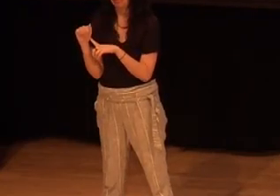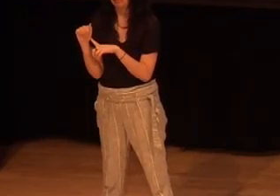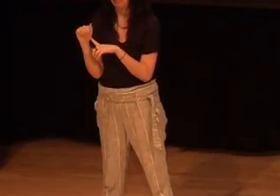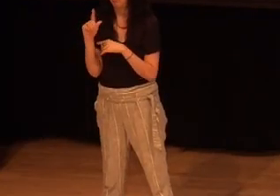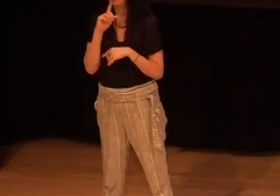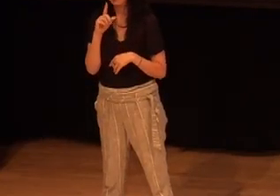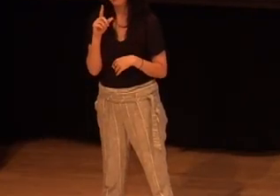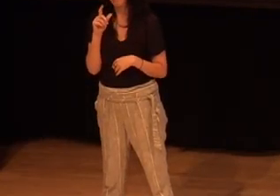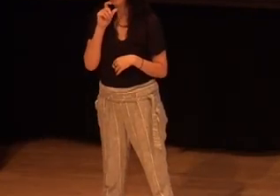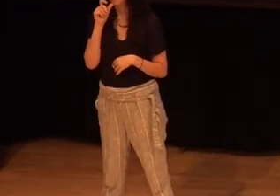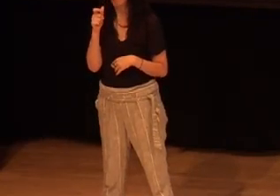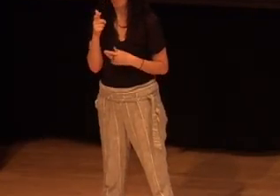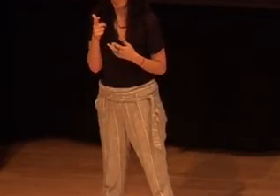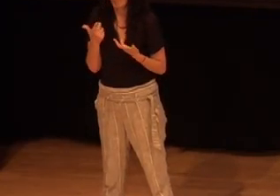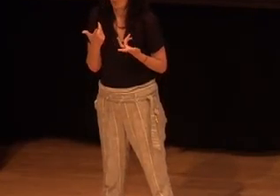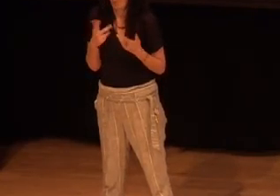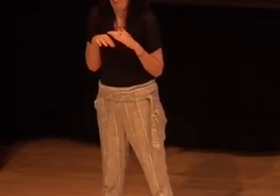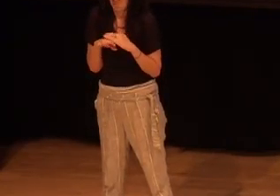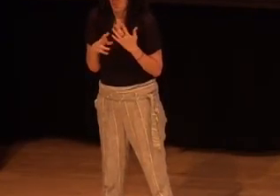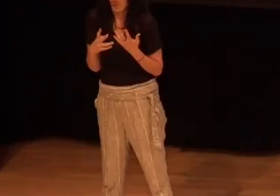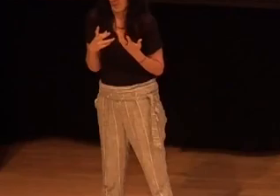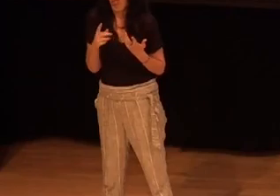that accessible. So